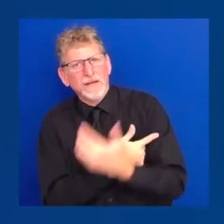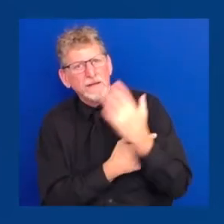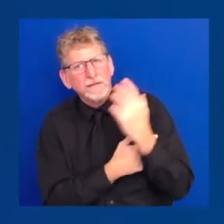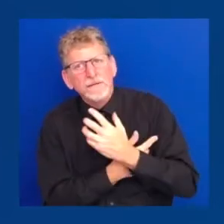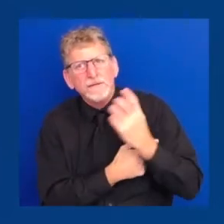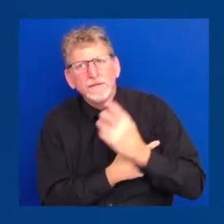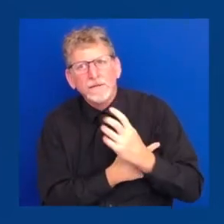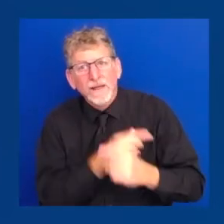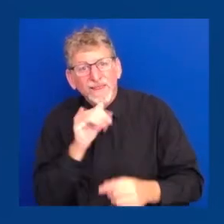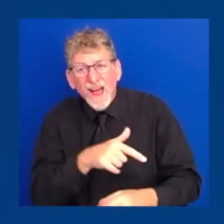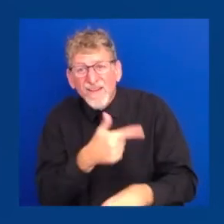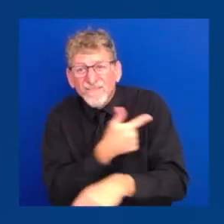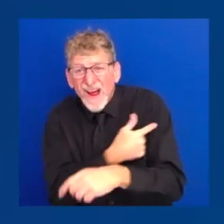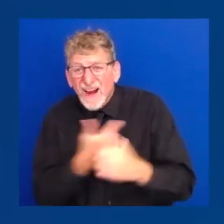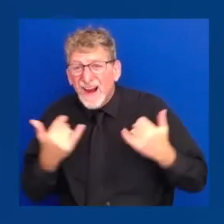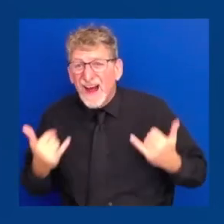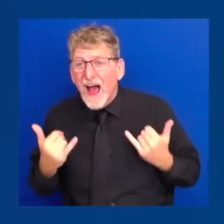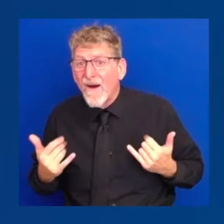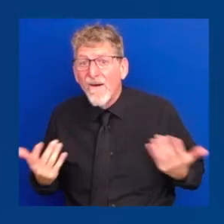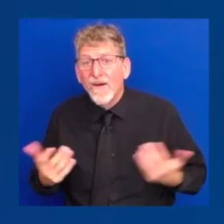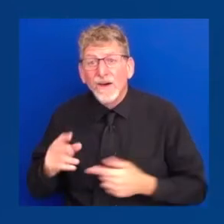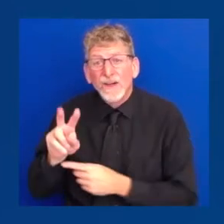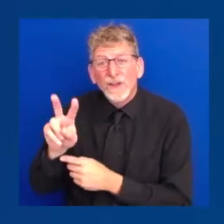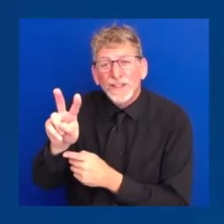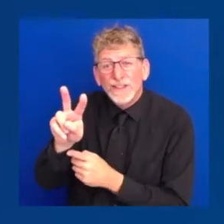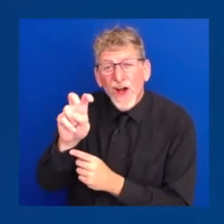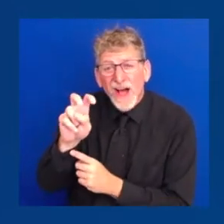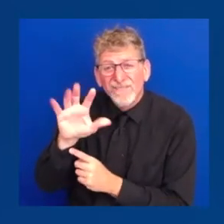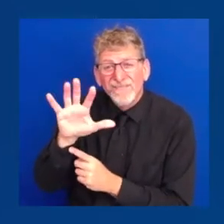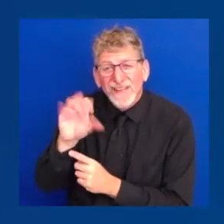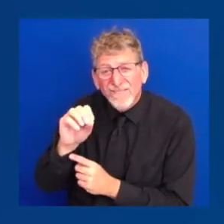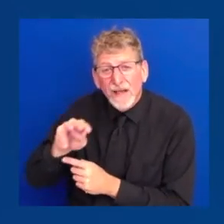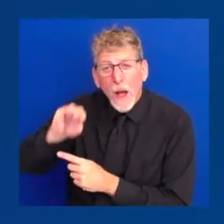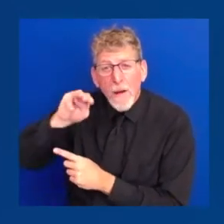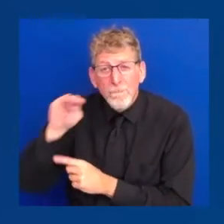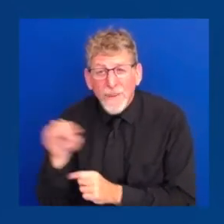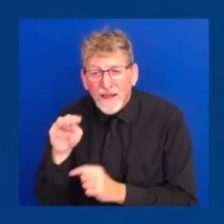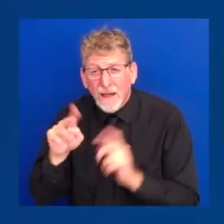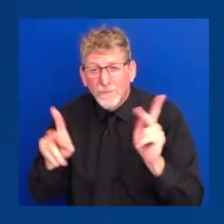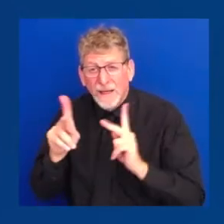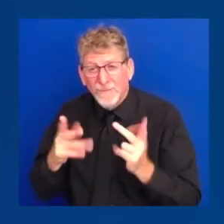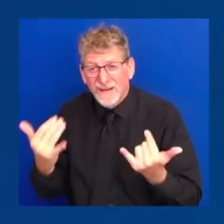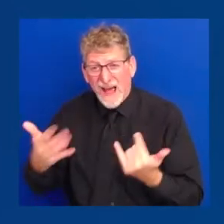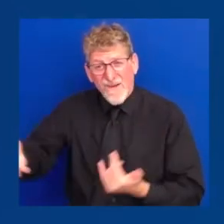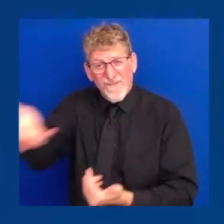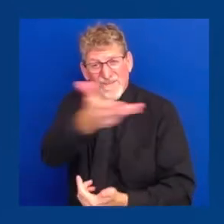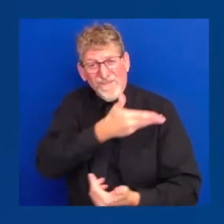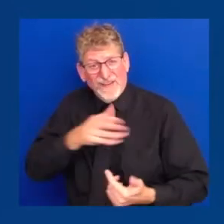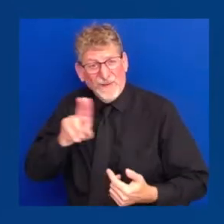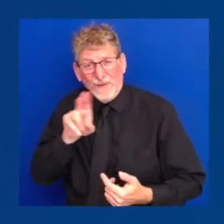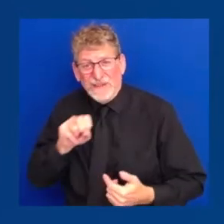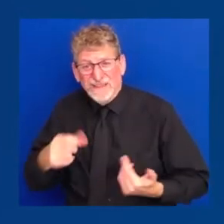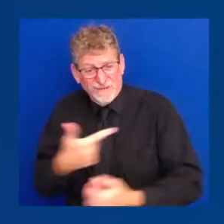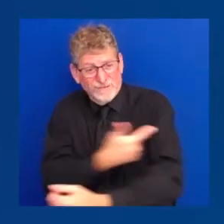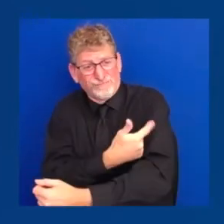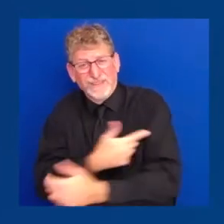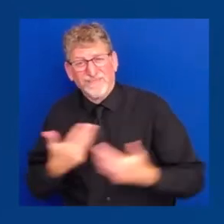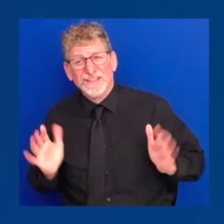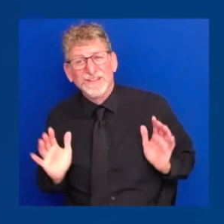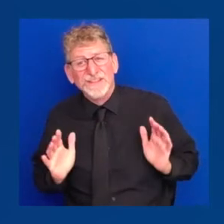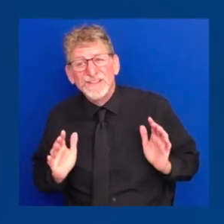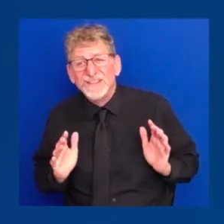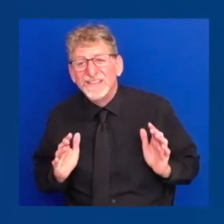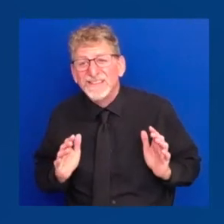over 250 million in the United States. They are safe and they work.